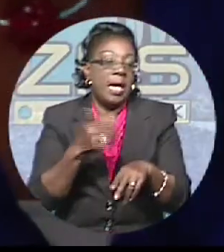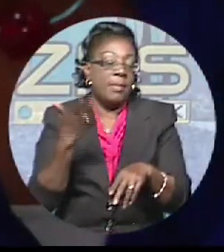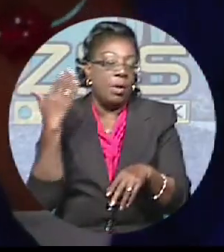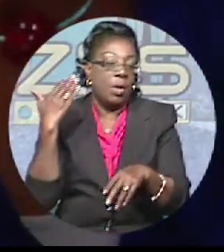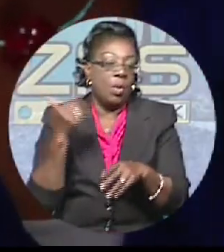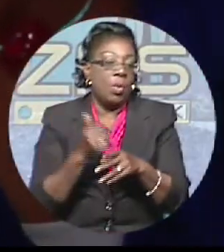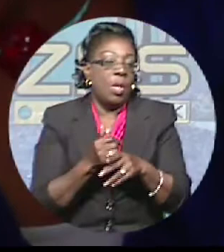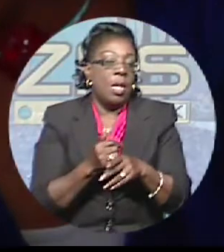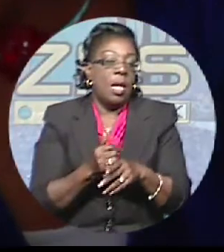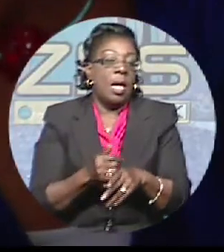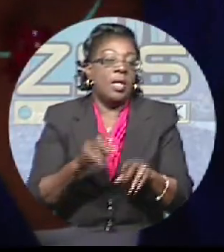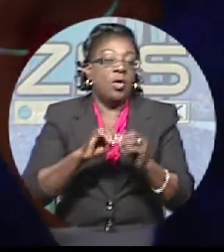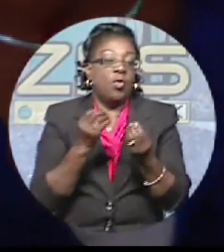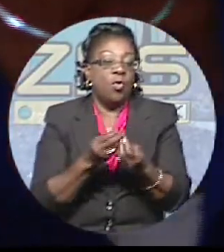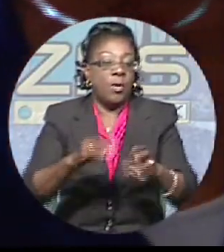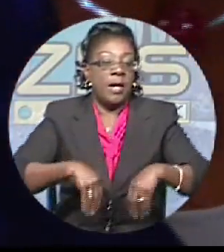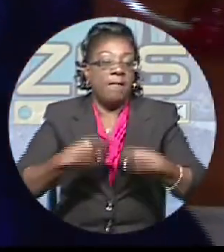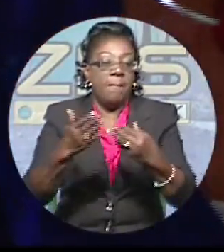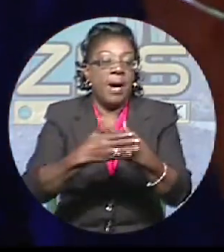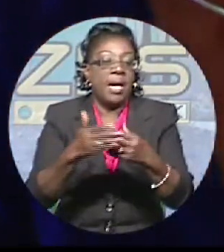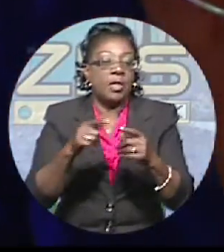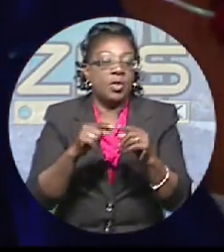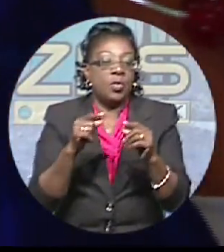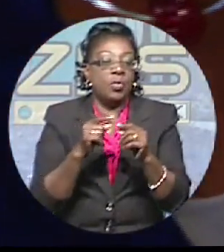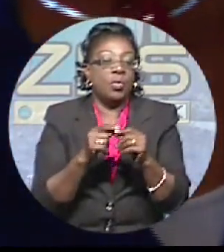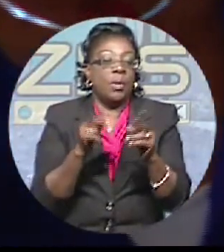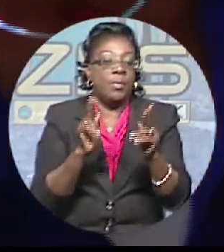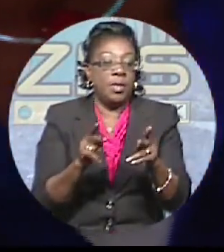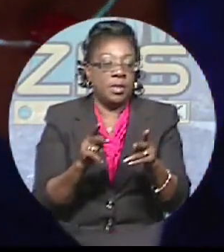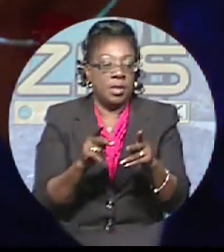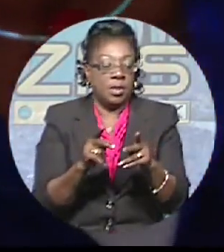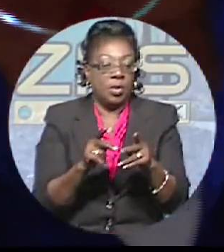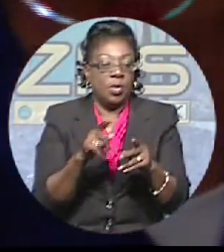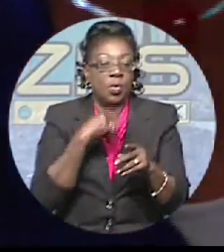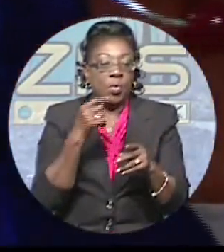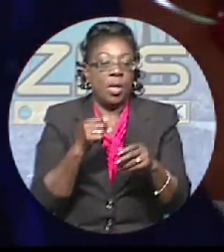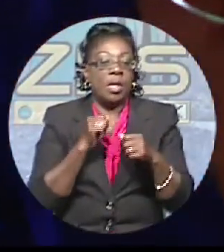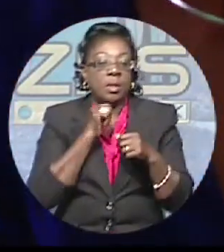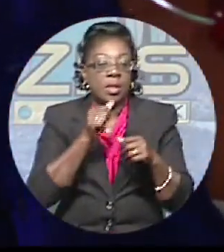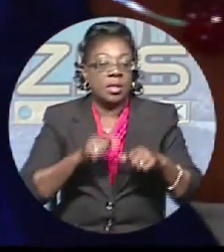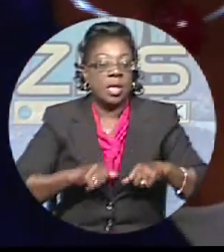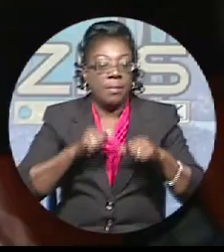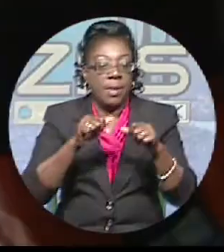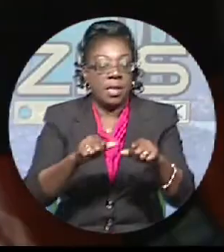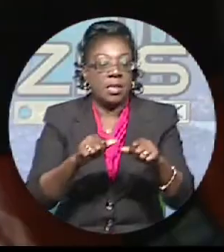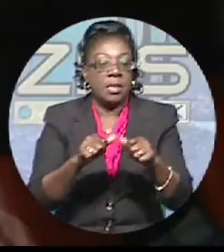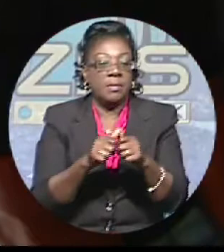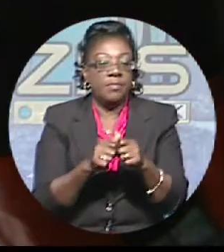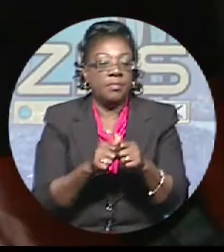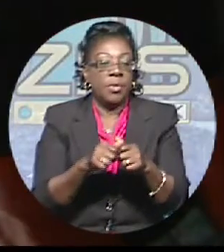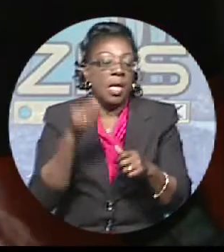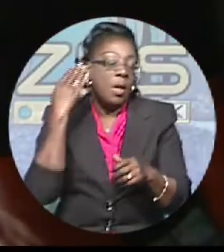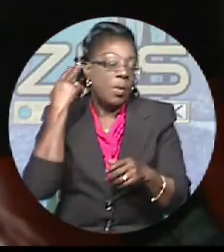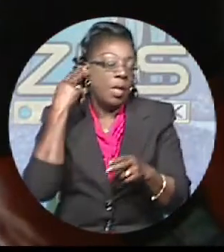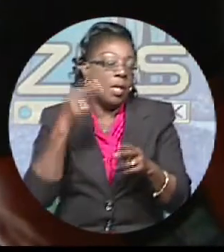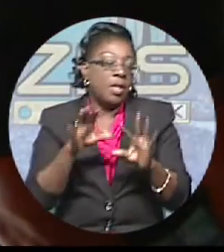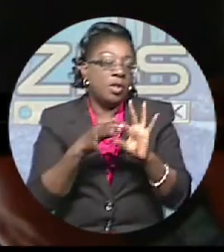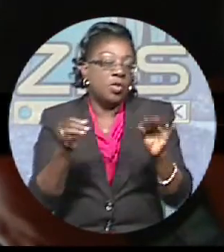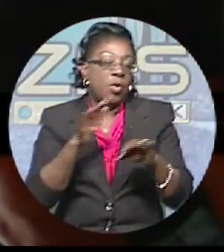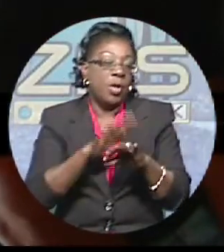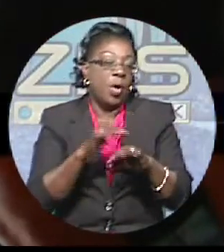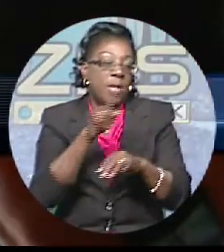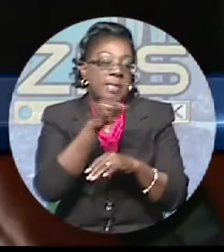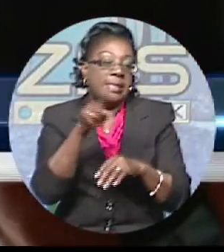to the community, especially to those persons with brain disabilities. We heard of your story on air on ZNS a few weeks